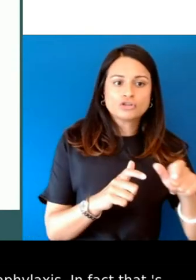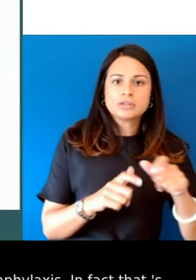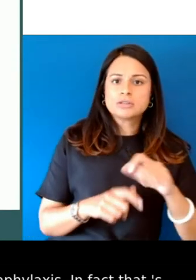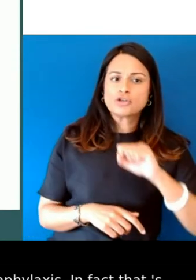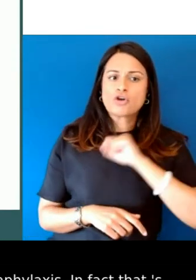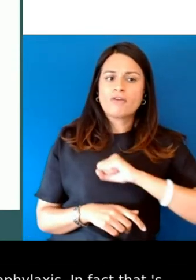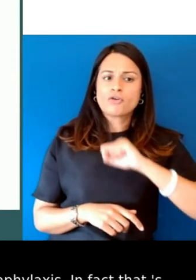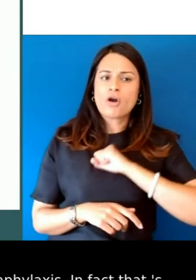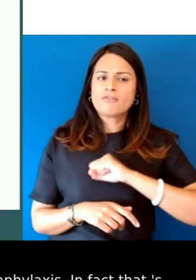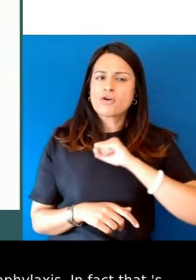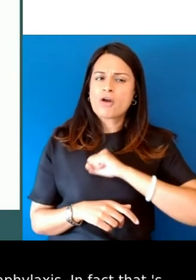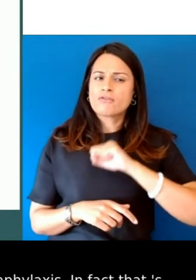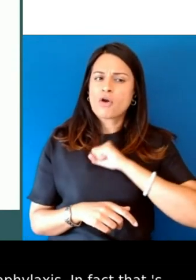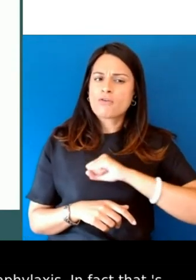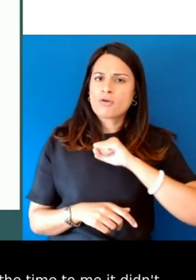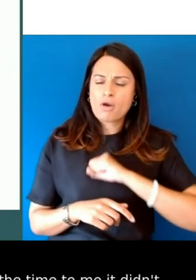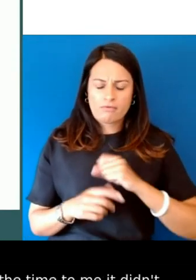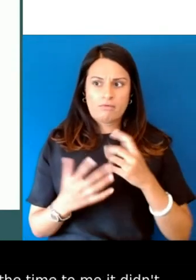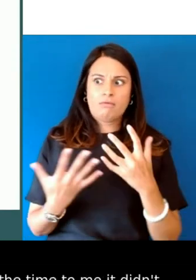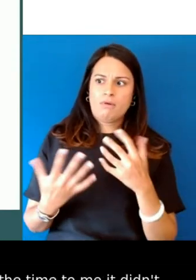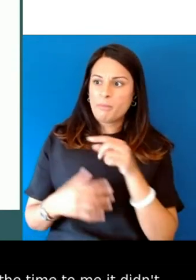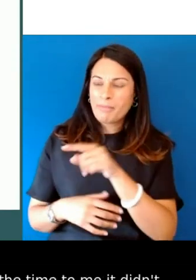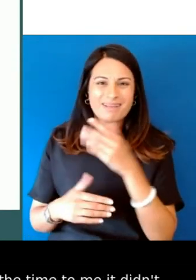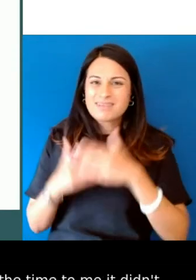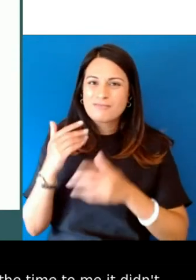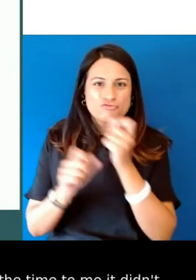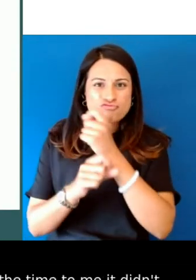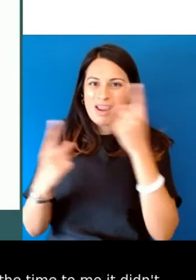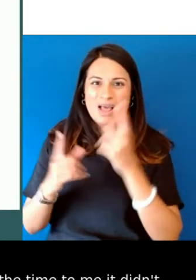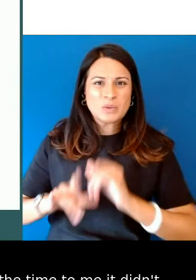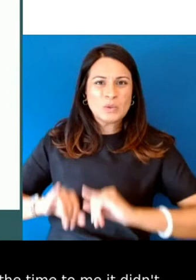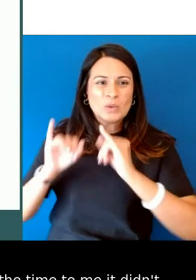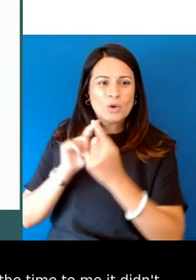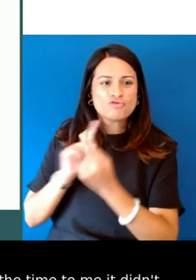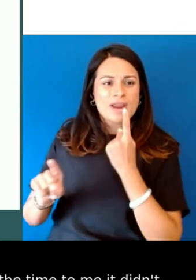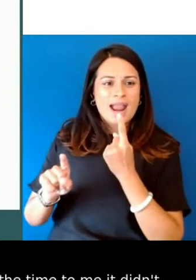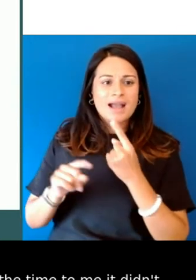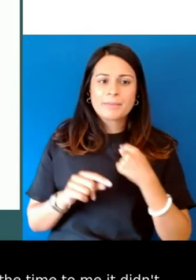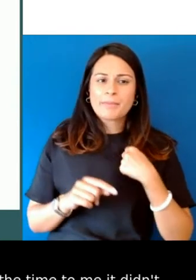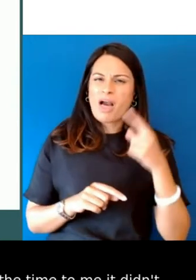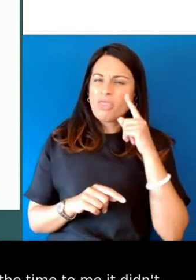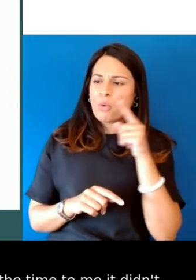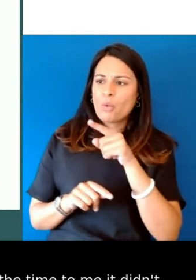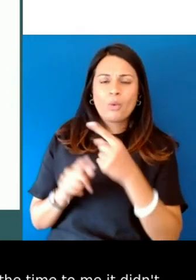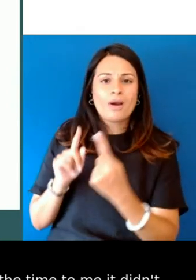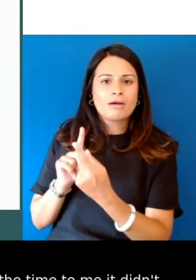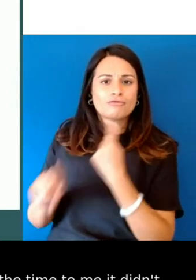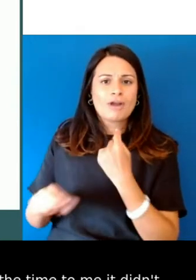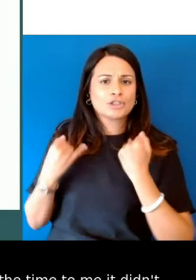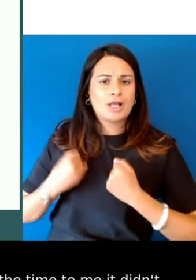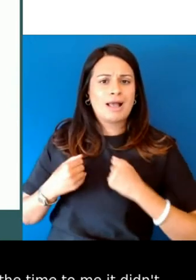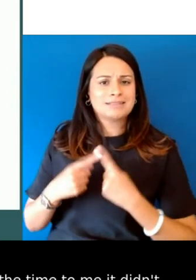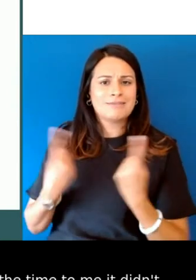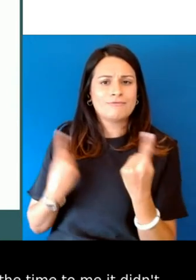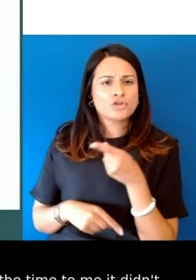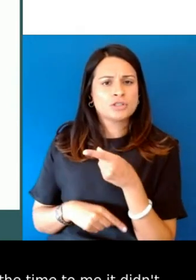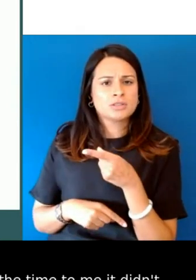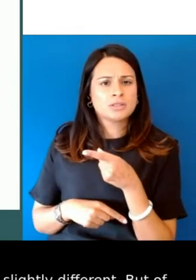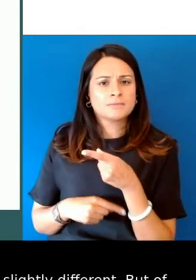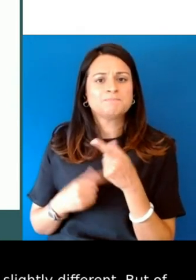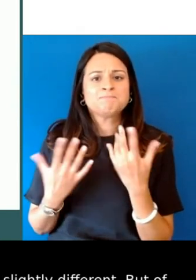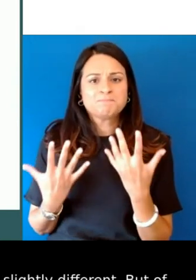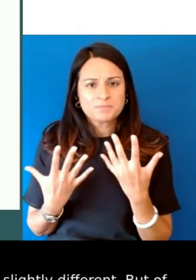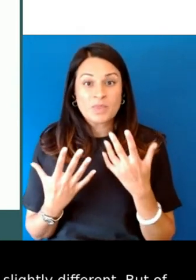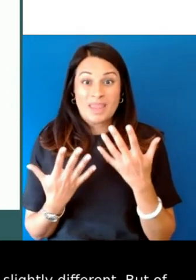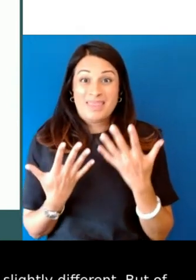didn't even cross my mind that that was anaphylaxis i just thought his allergy was slightly different but of course it does imply airway narrowing